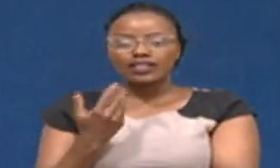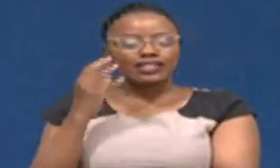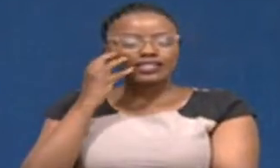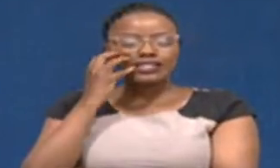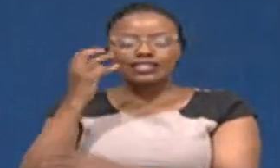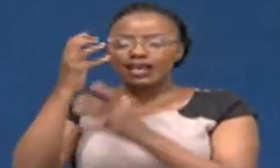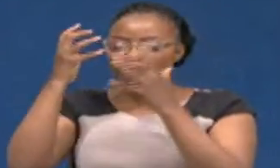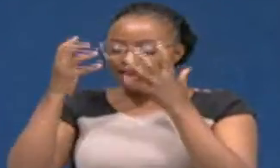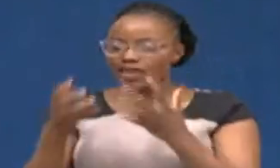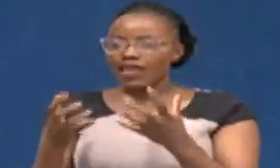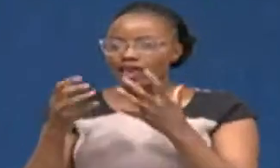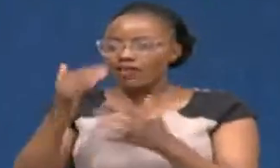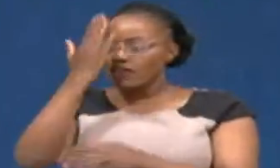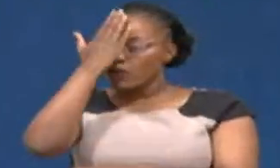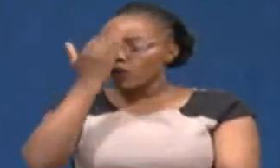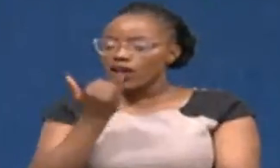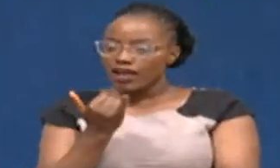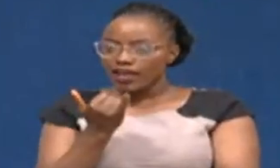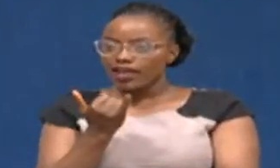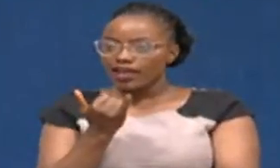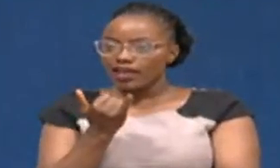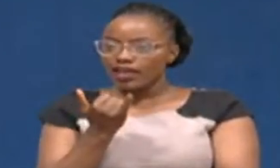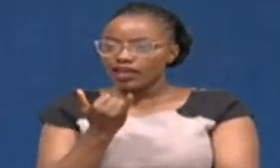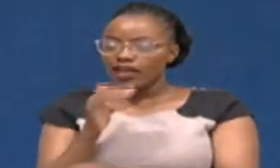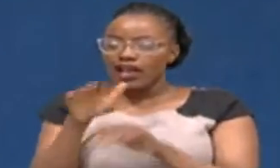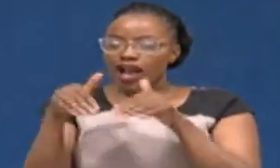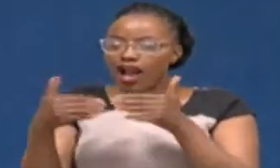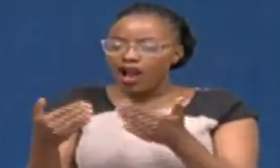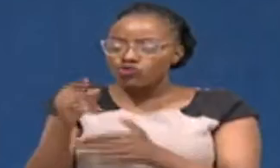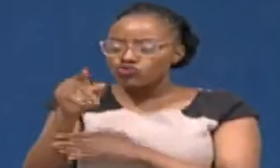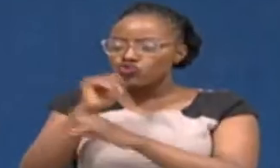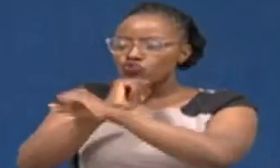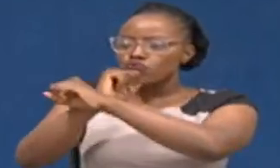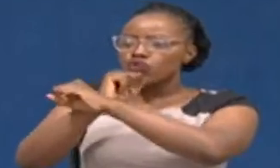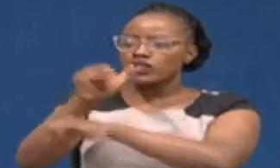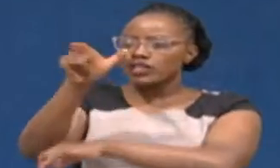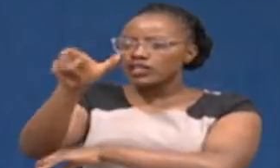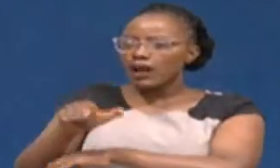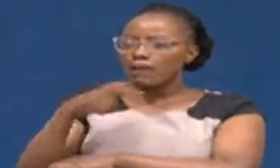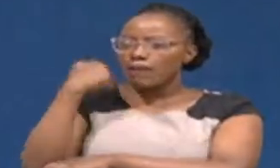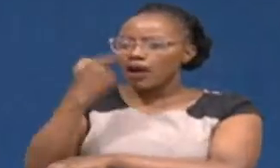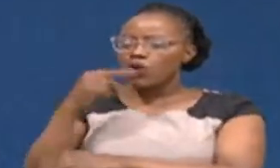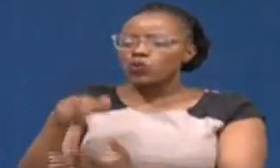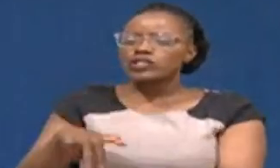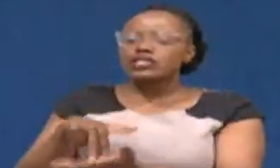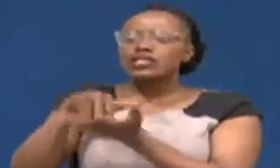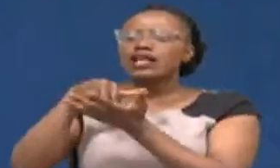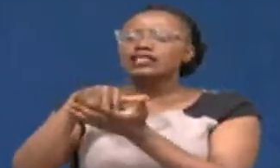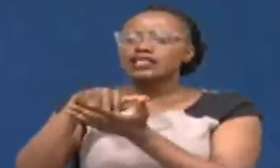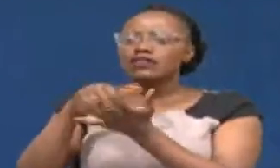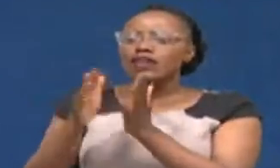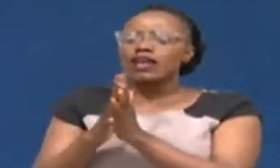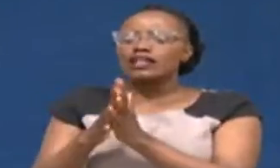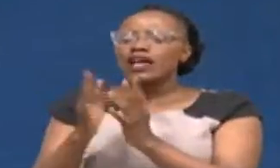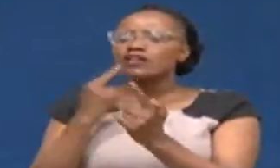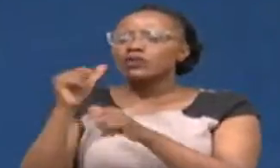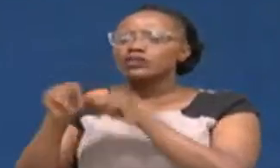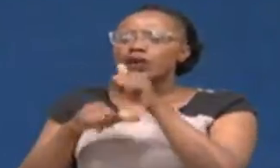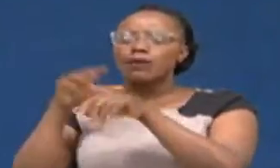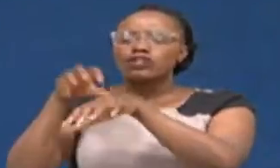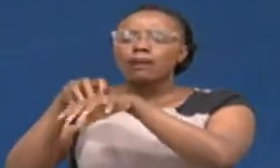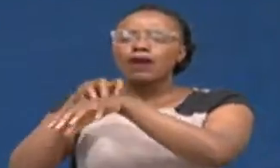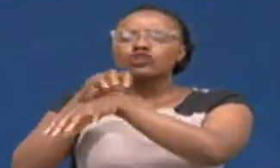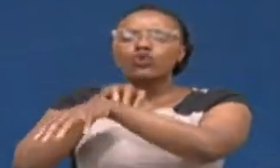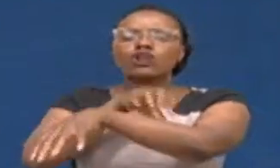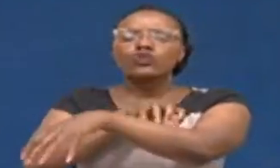Trevor, because how do you protect someone who stands and talks about